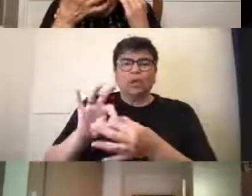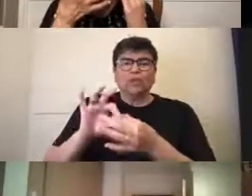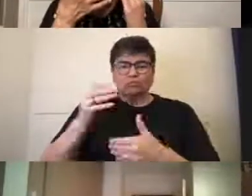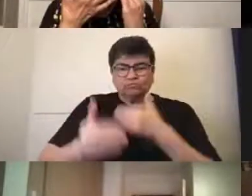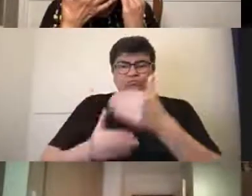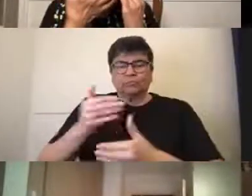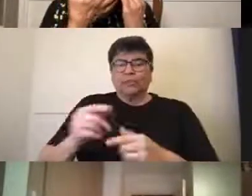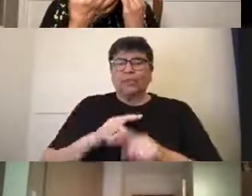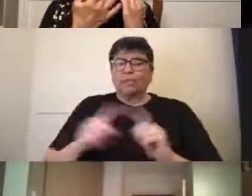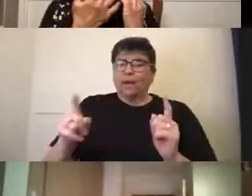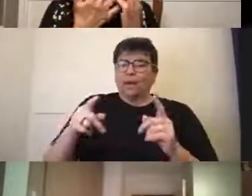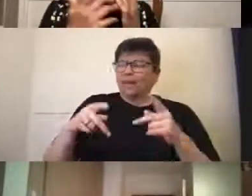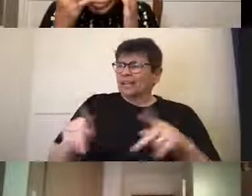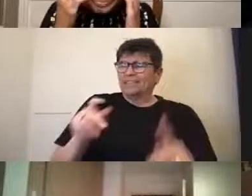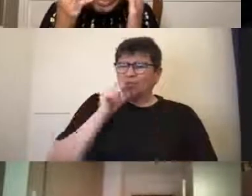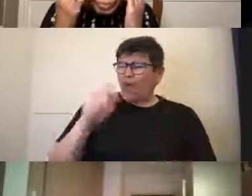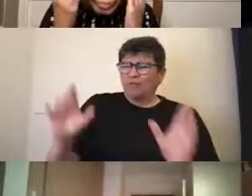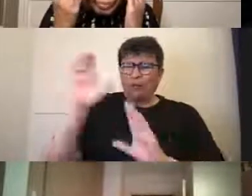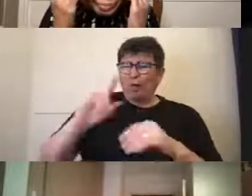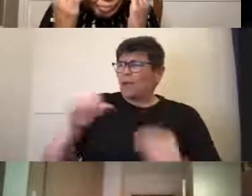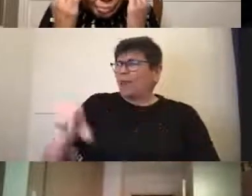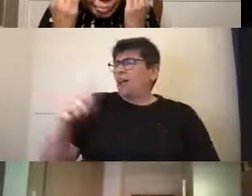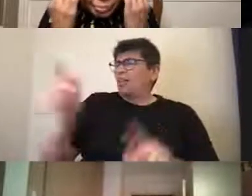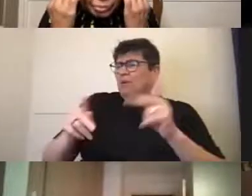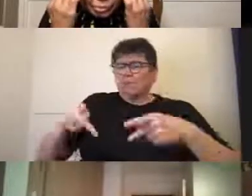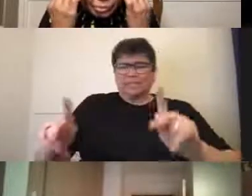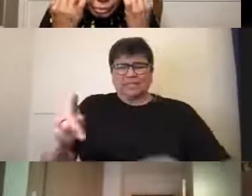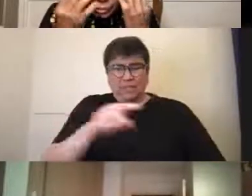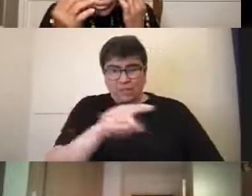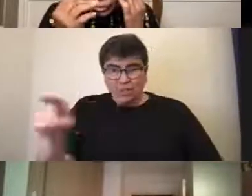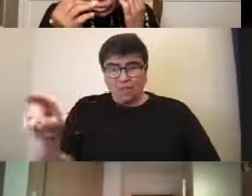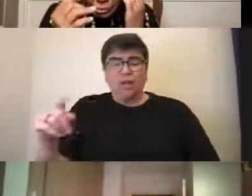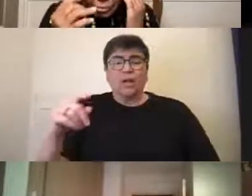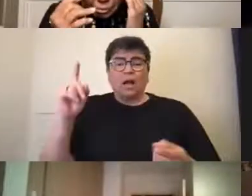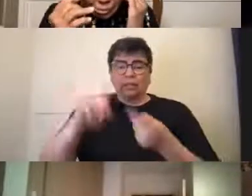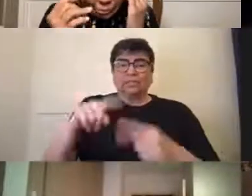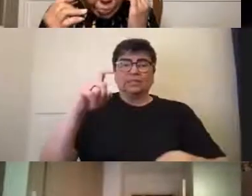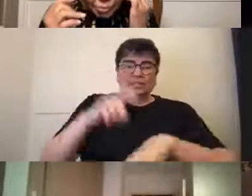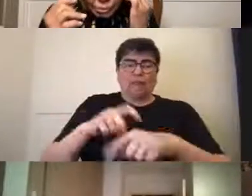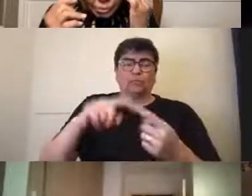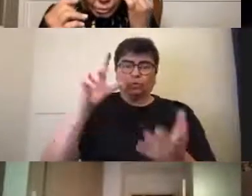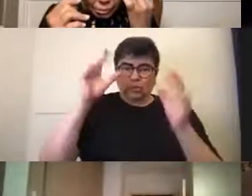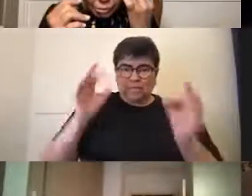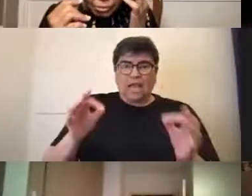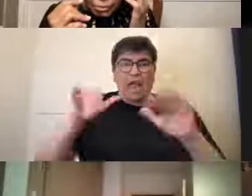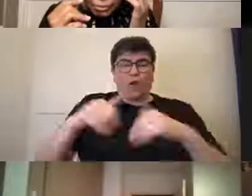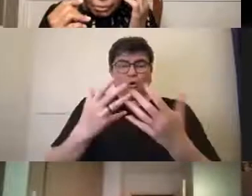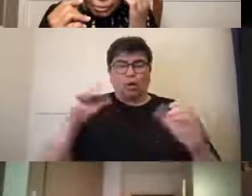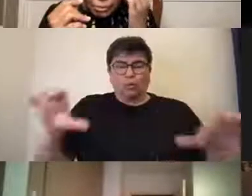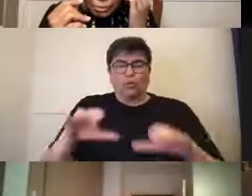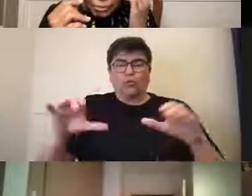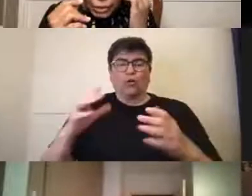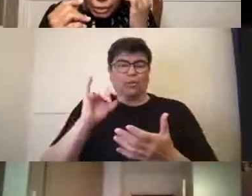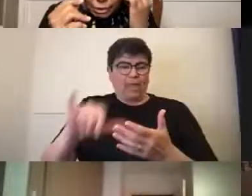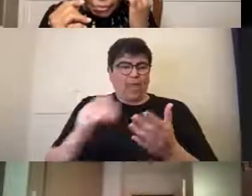But you don't have to worry about nobody consent, y'all, until it's time to decide how you want to perform the piece for